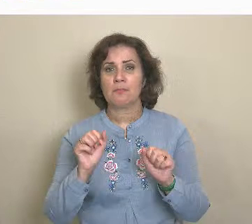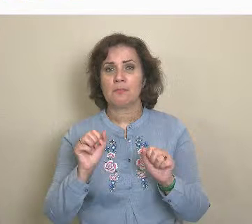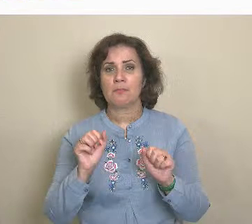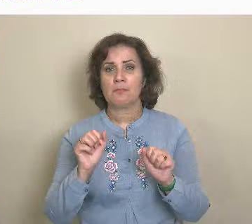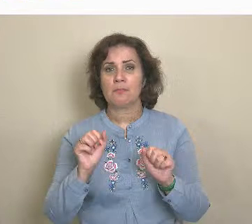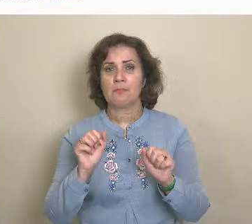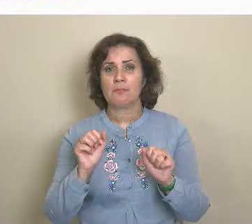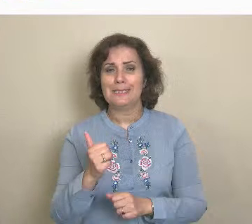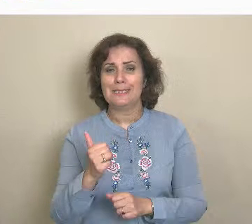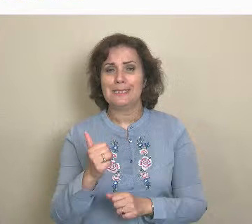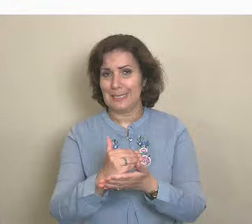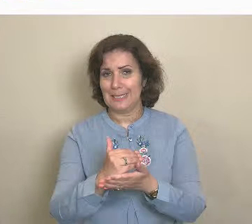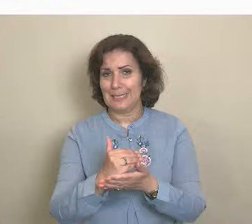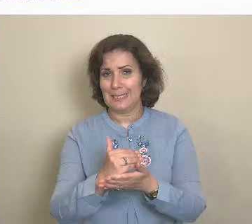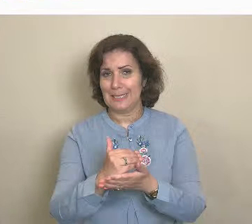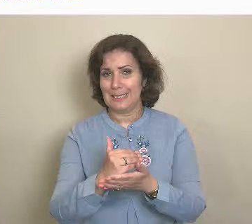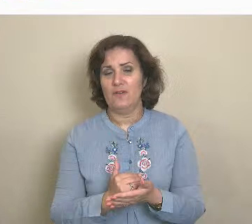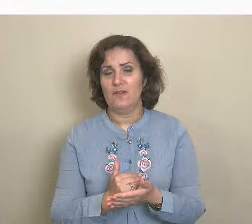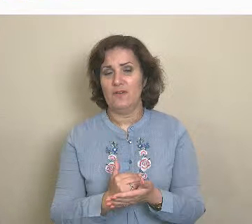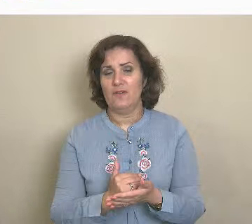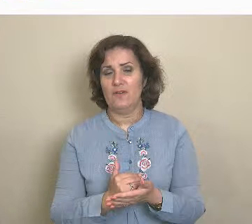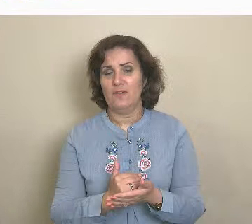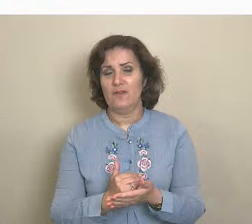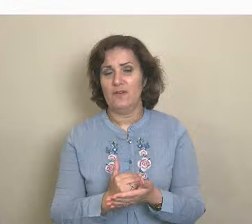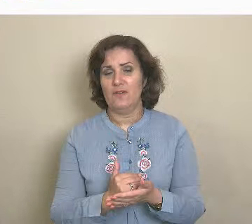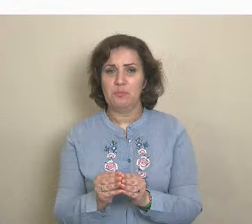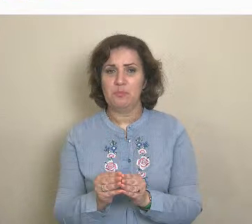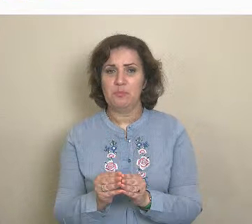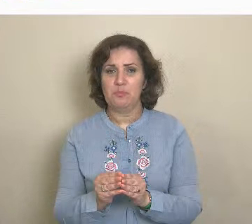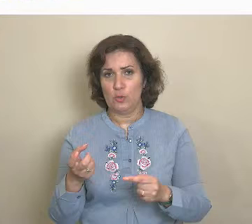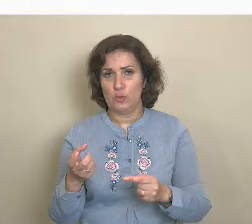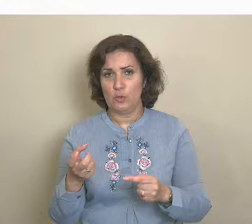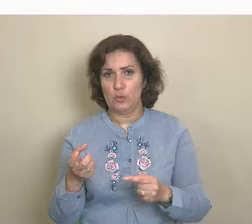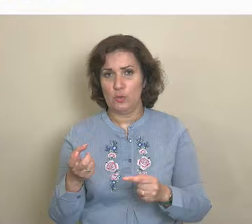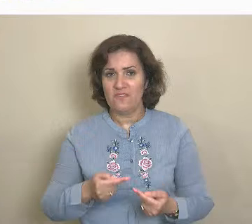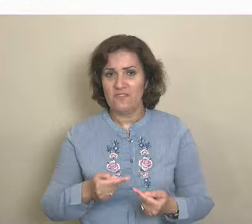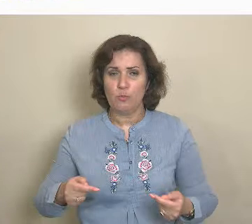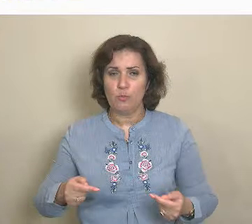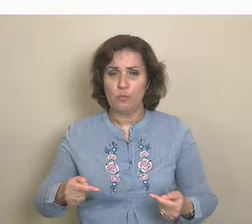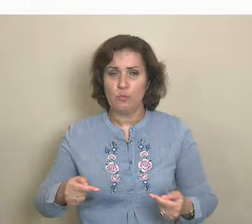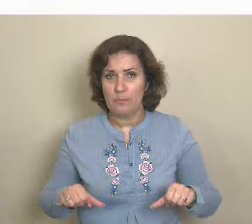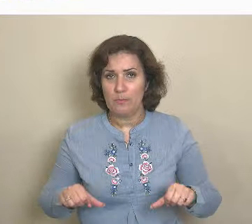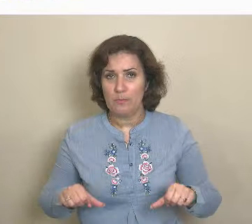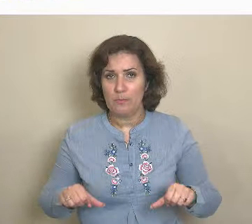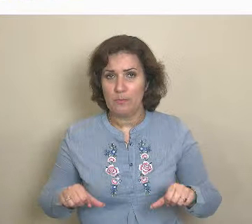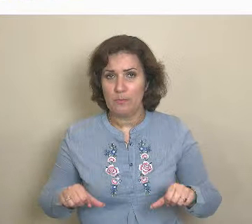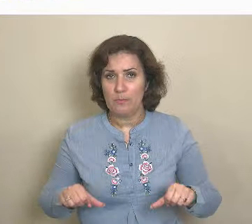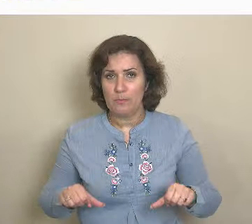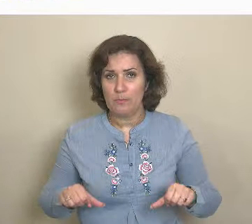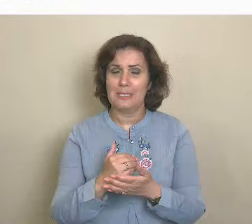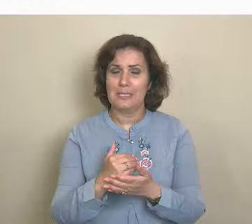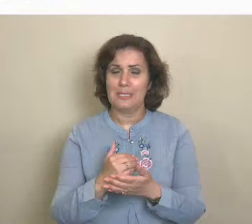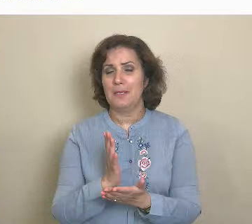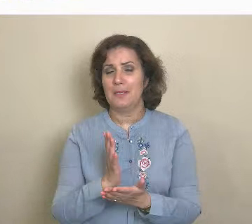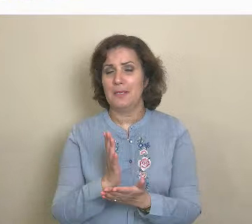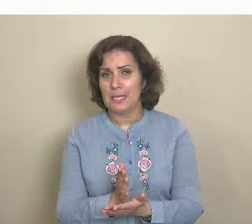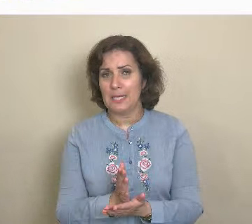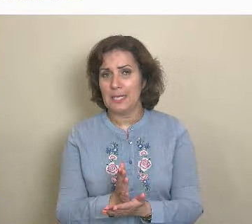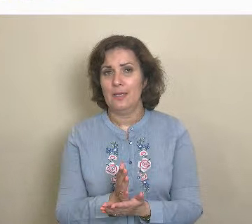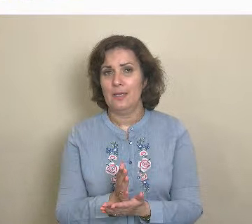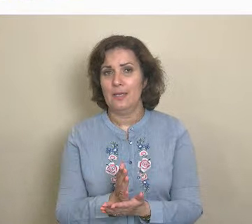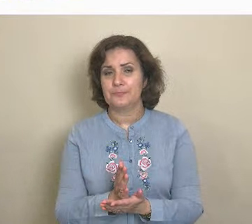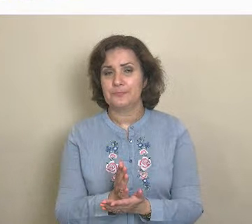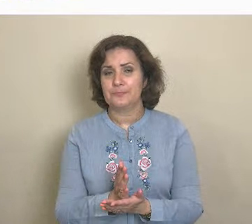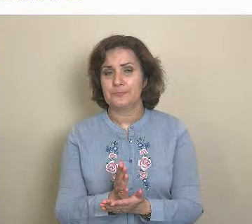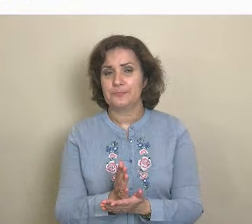of the councillors of the oblast and rayon level, and it could be what are the criteria for